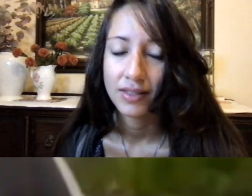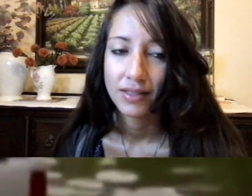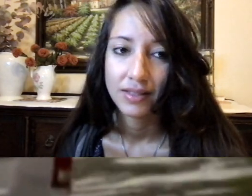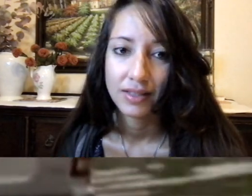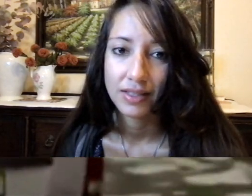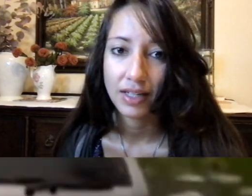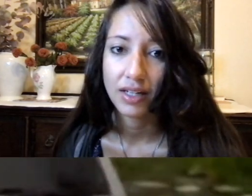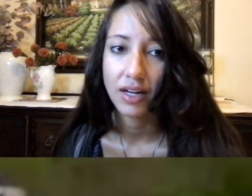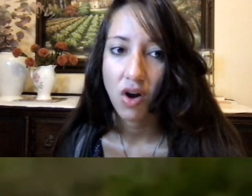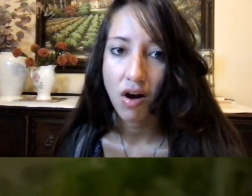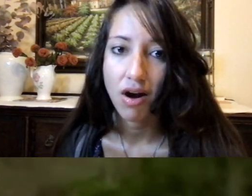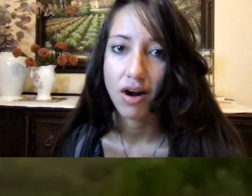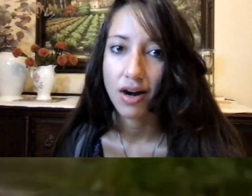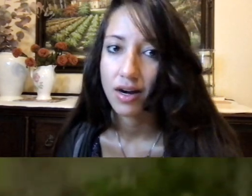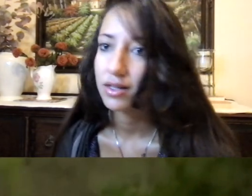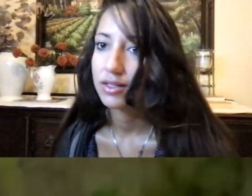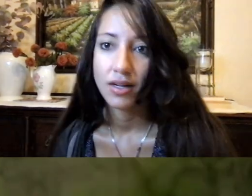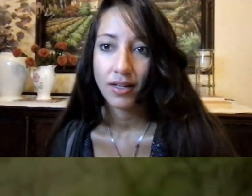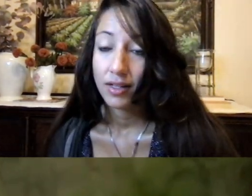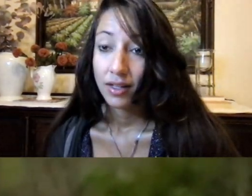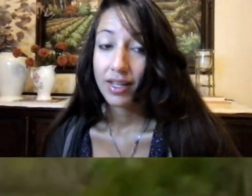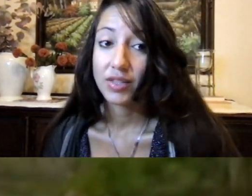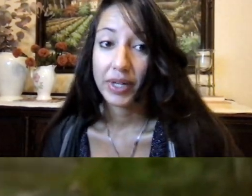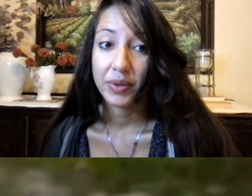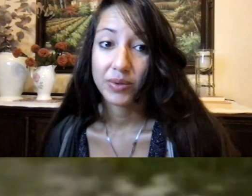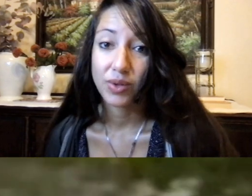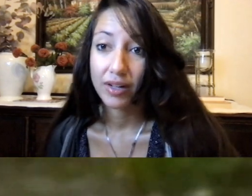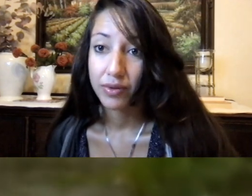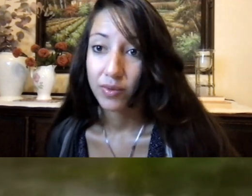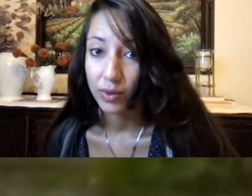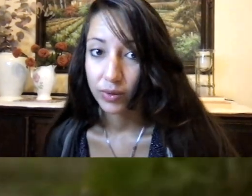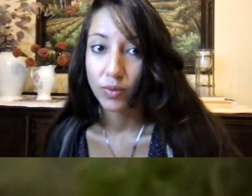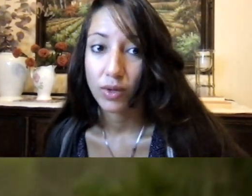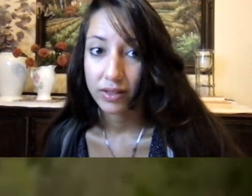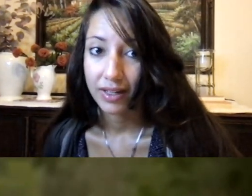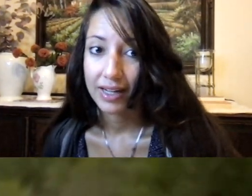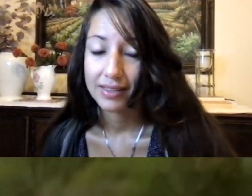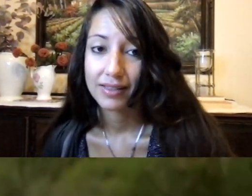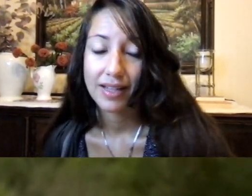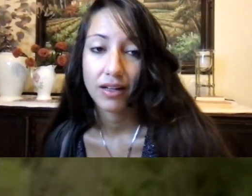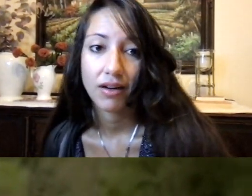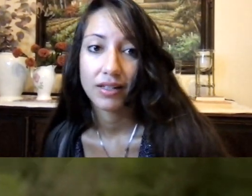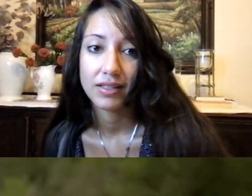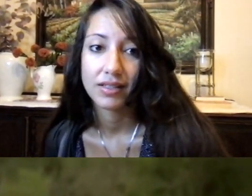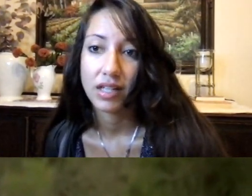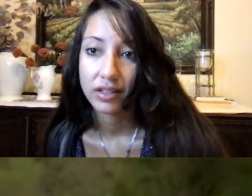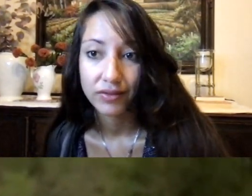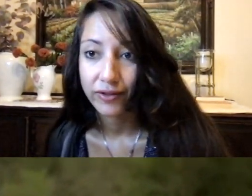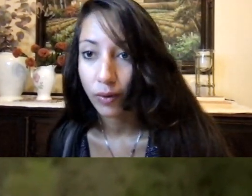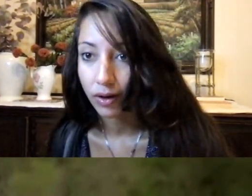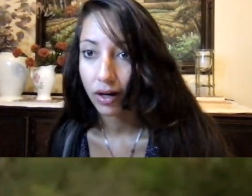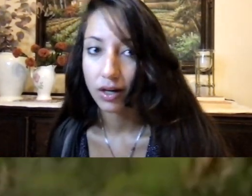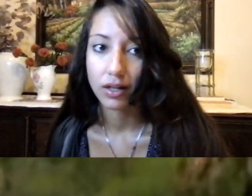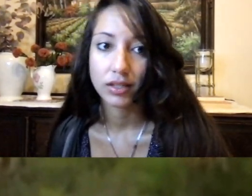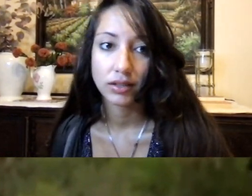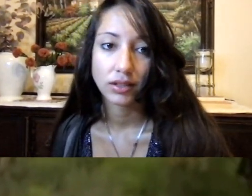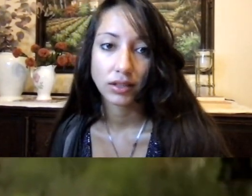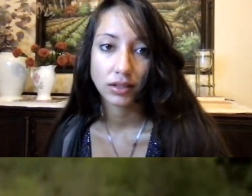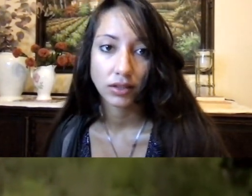not possible because stuck they are so car. High. You're going to have to wait till they recede. That's why you don't drive through water, guys. That car is done